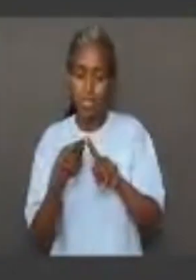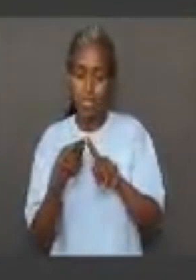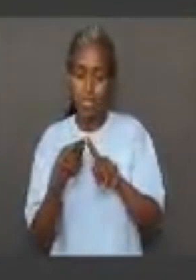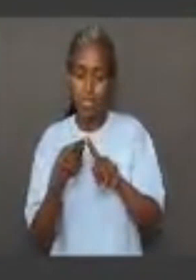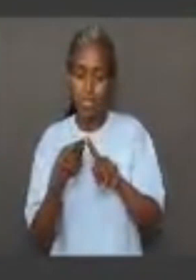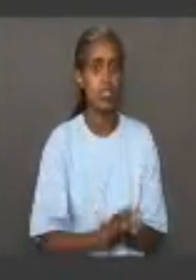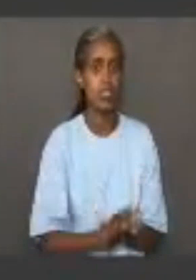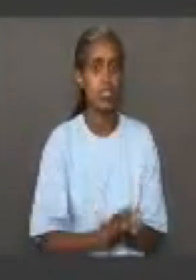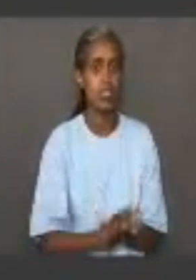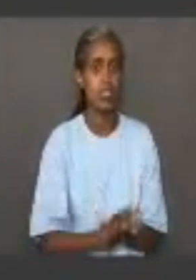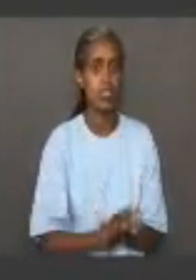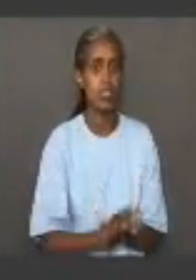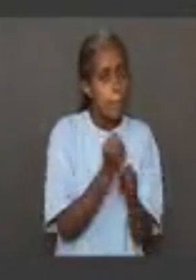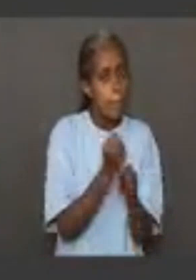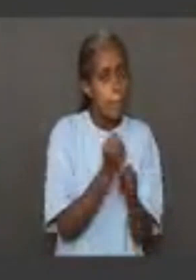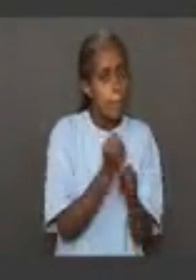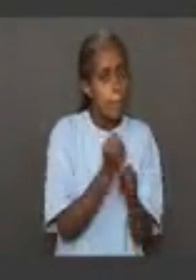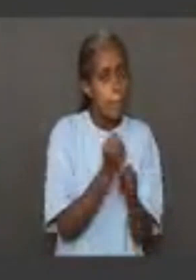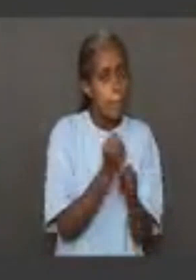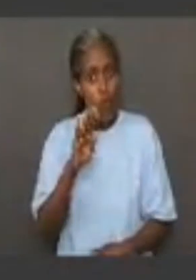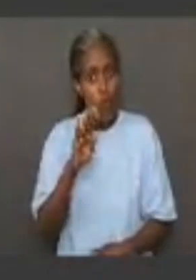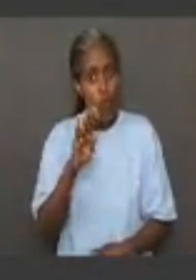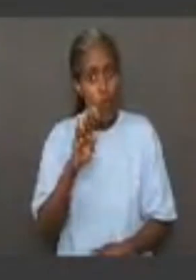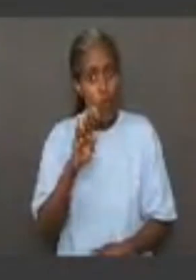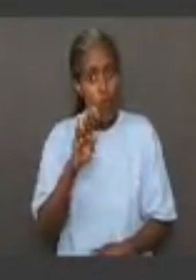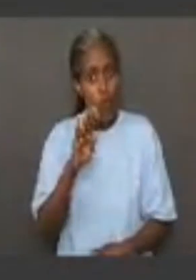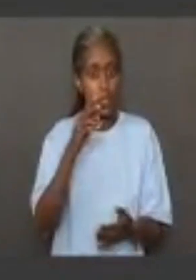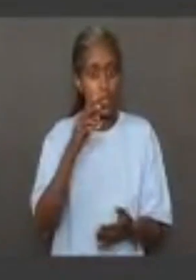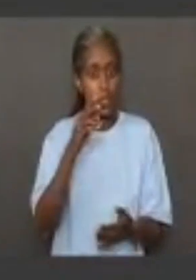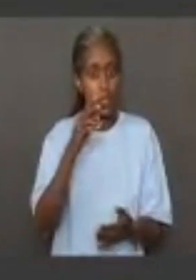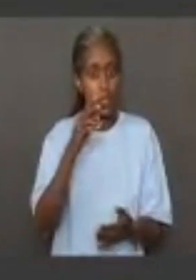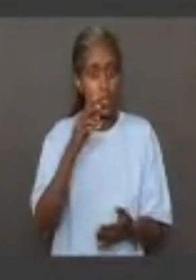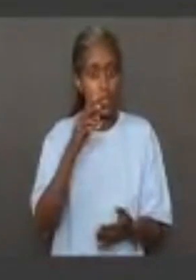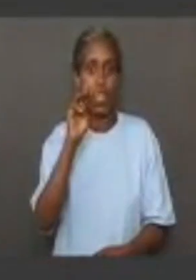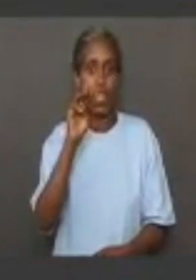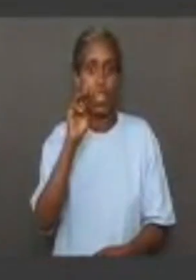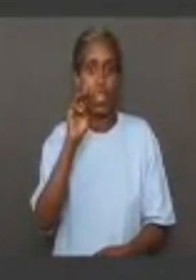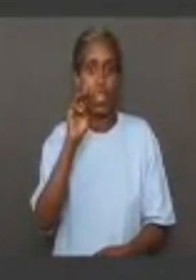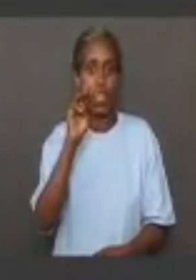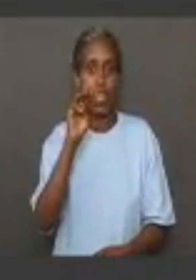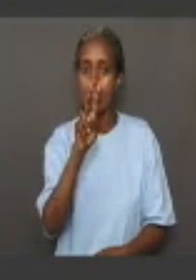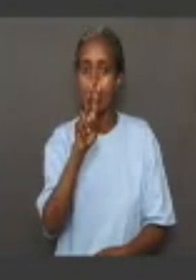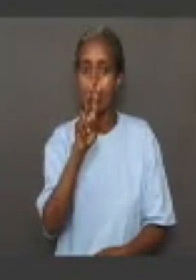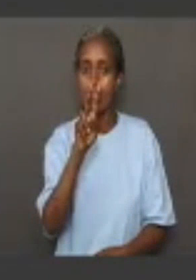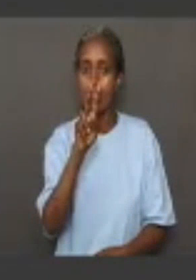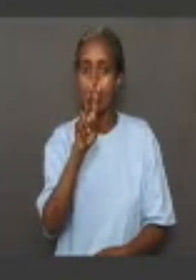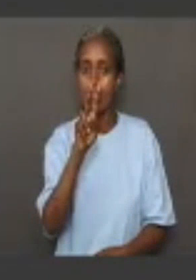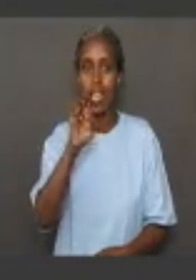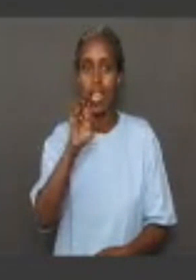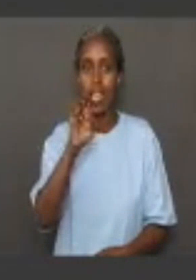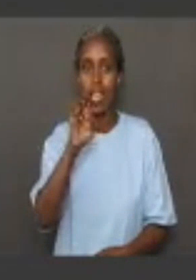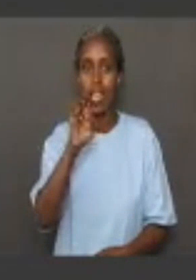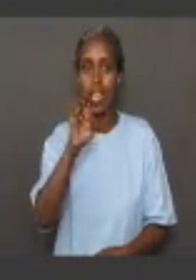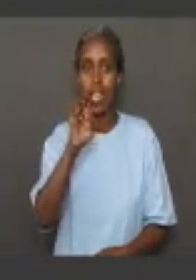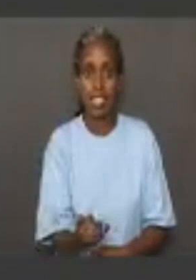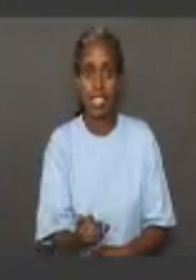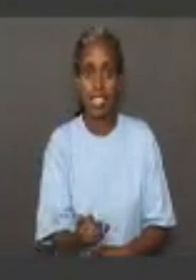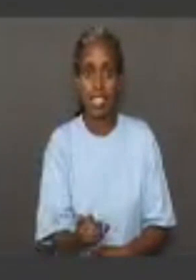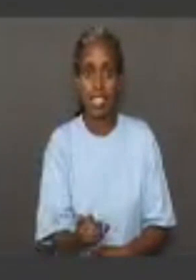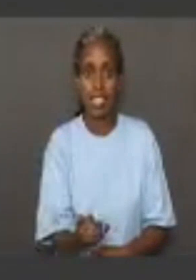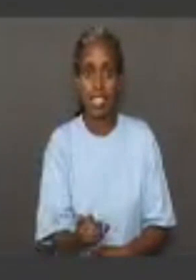Make 4 copies of this Venn diagram, and then shade the regions